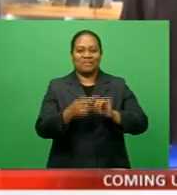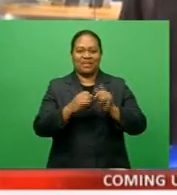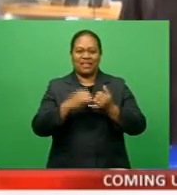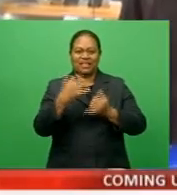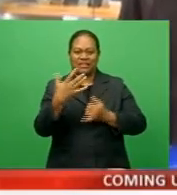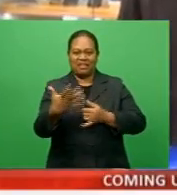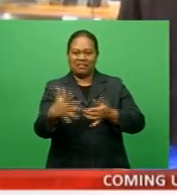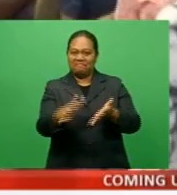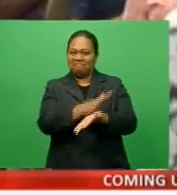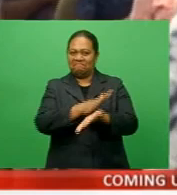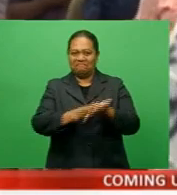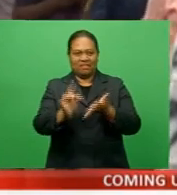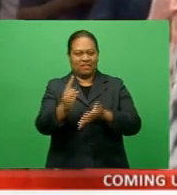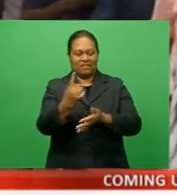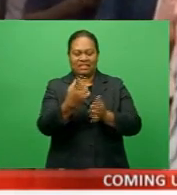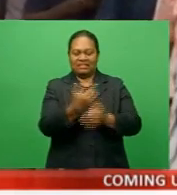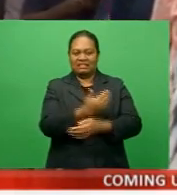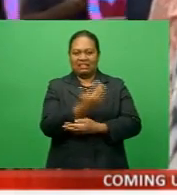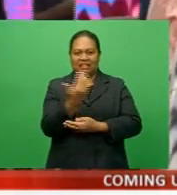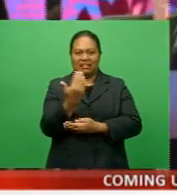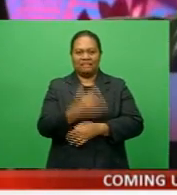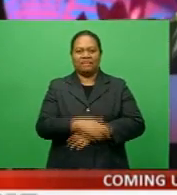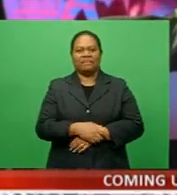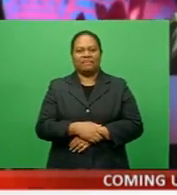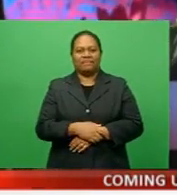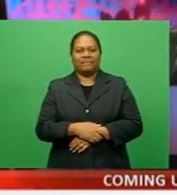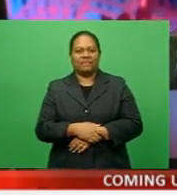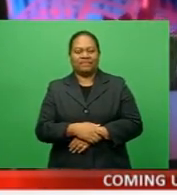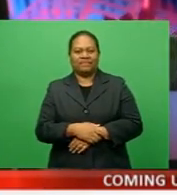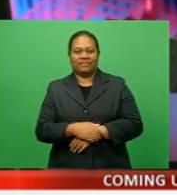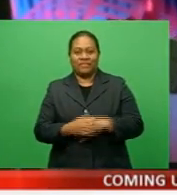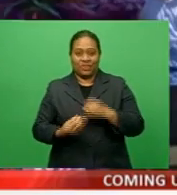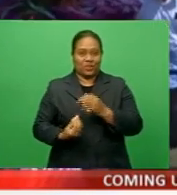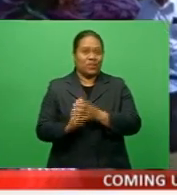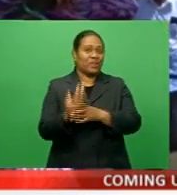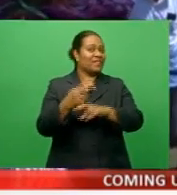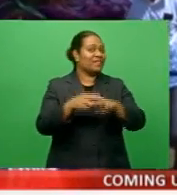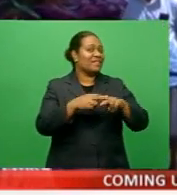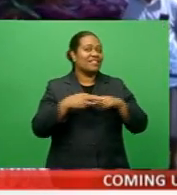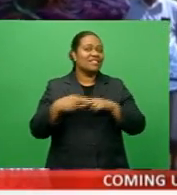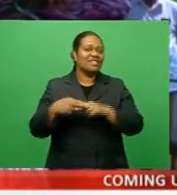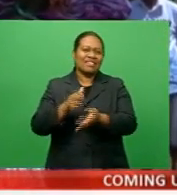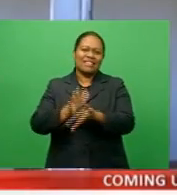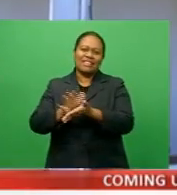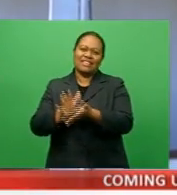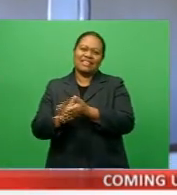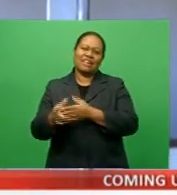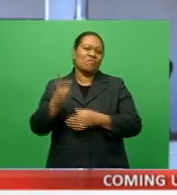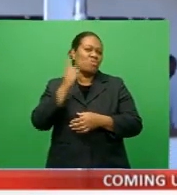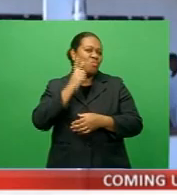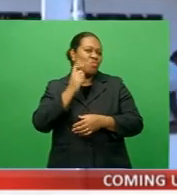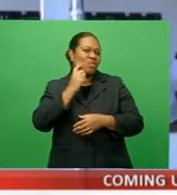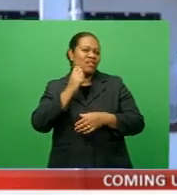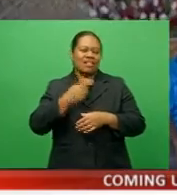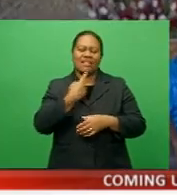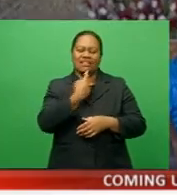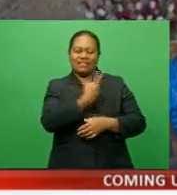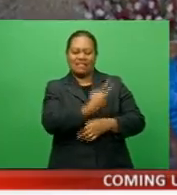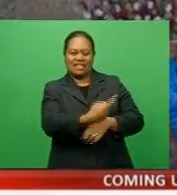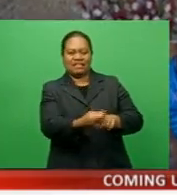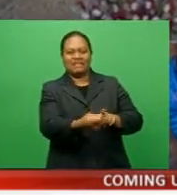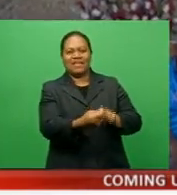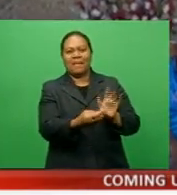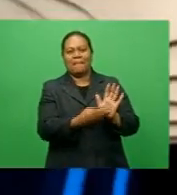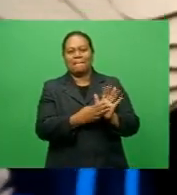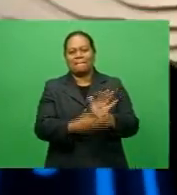PS5 runs out of first day release. And in growing Fiji, clean water fundamentals, says Prime Minister. Stay with